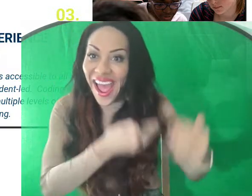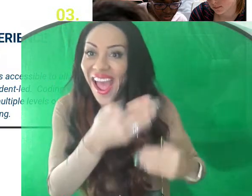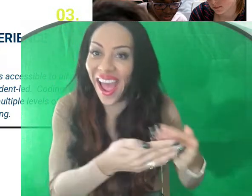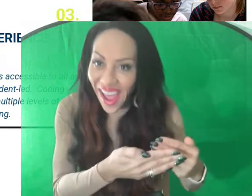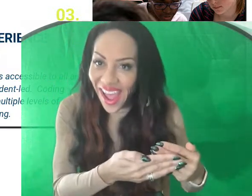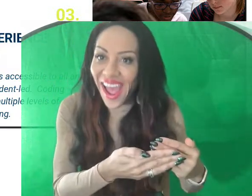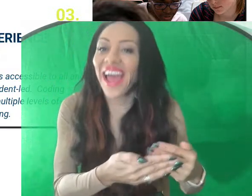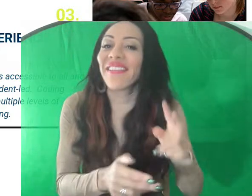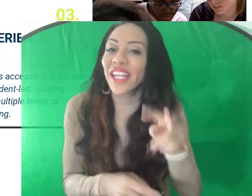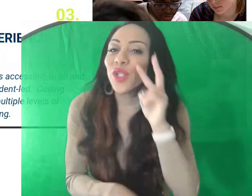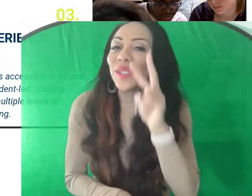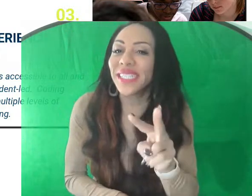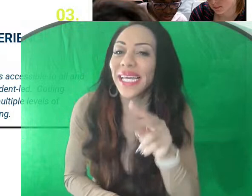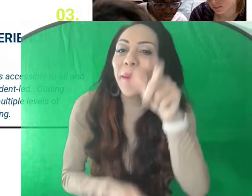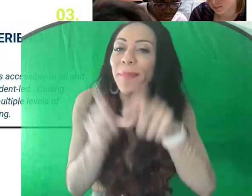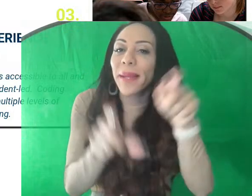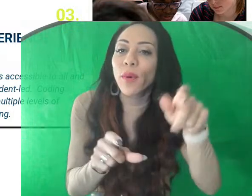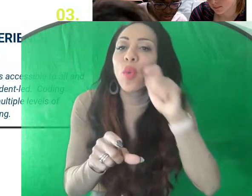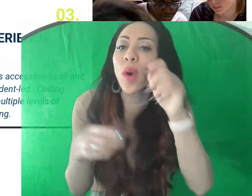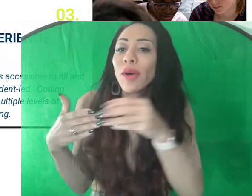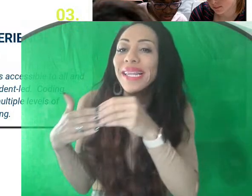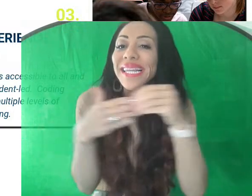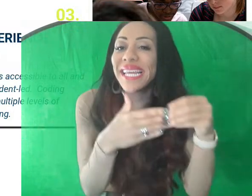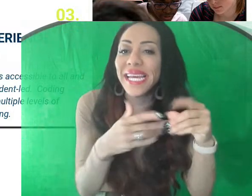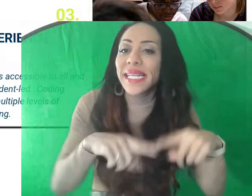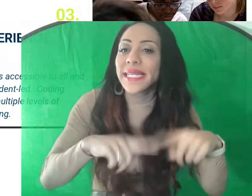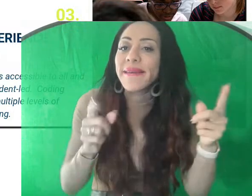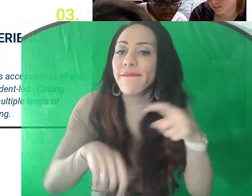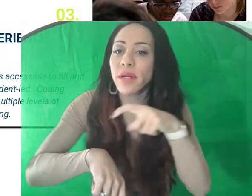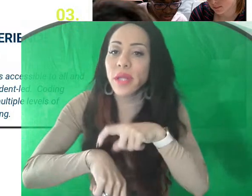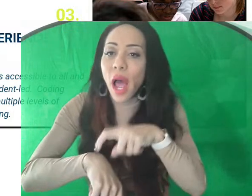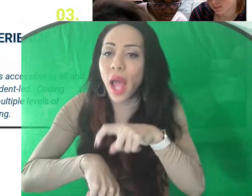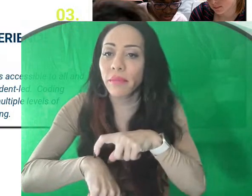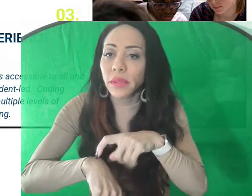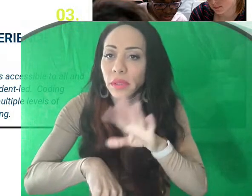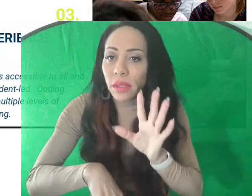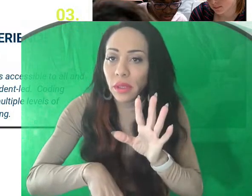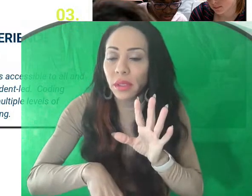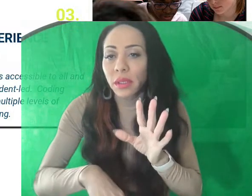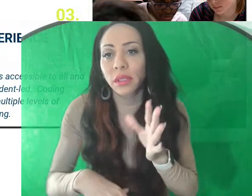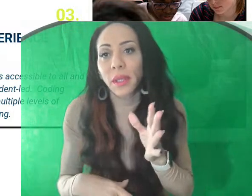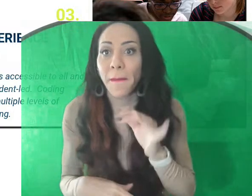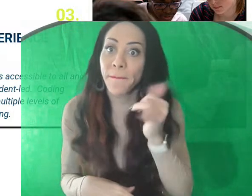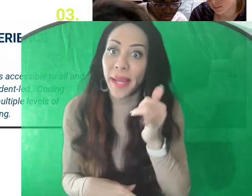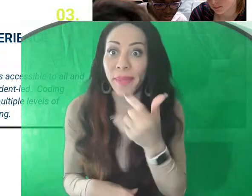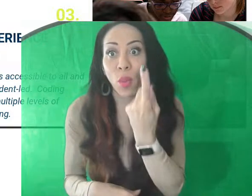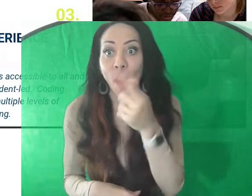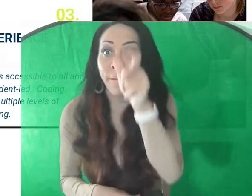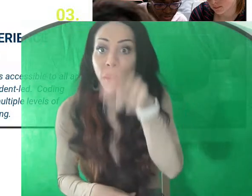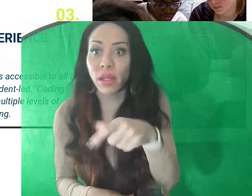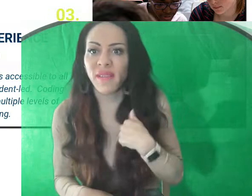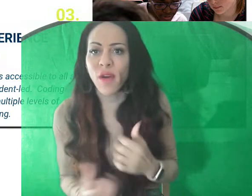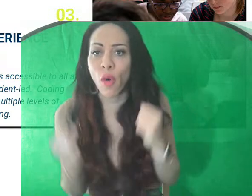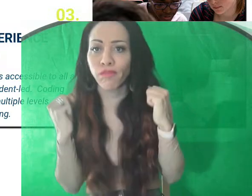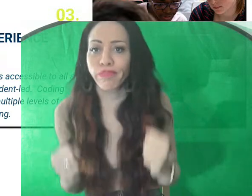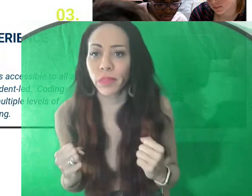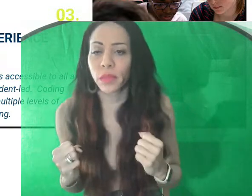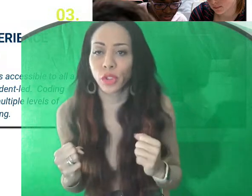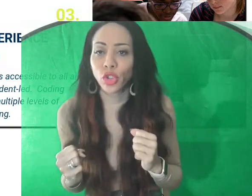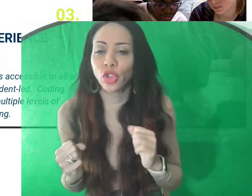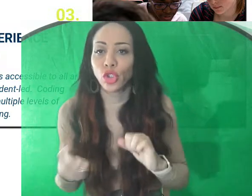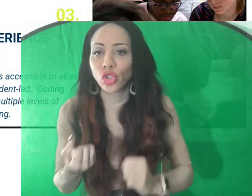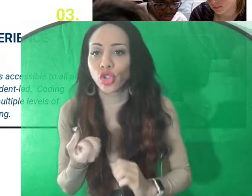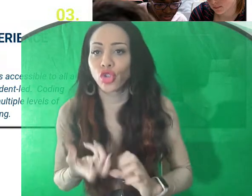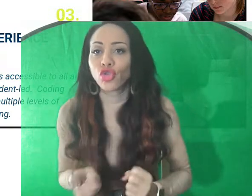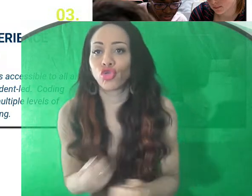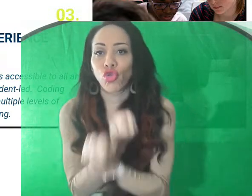times of the day. So somebody who might not initially feel that they're very strong at the computing, they might be taking the lead in the choreography, but